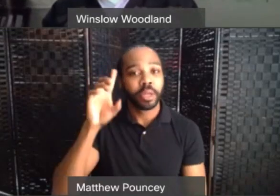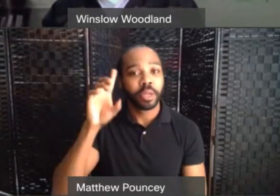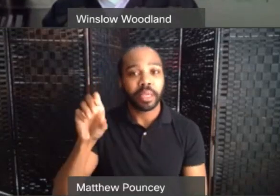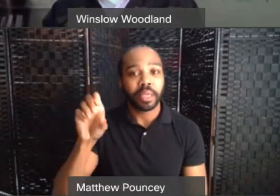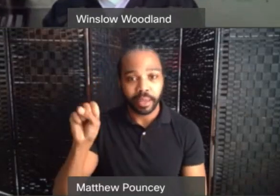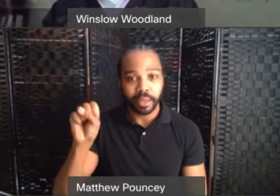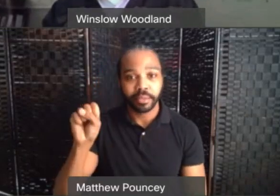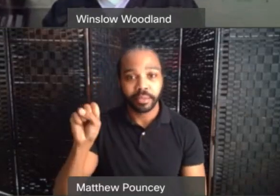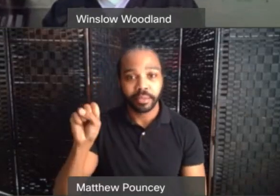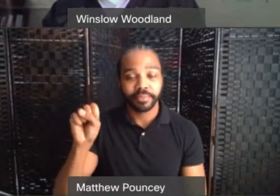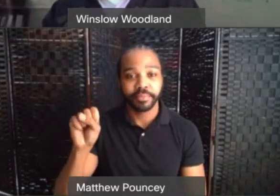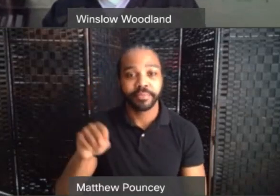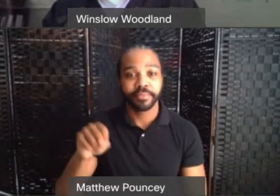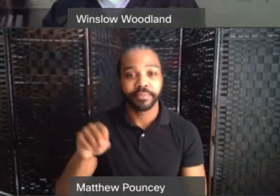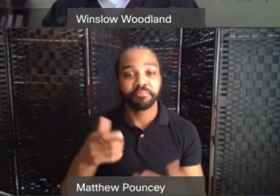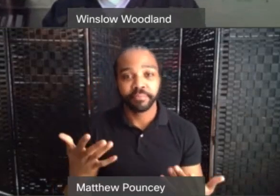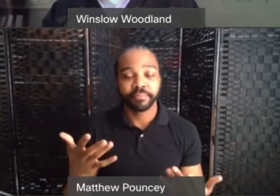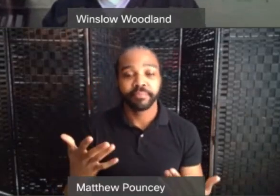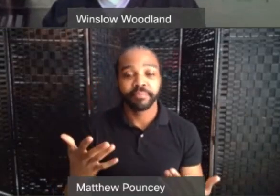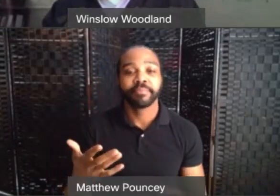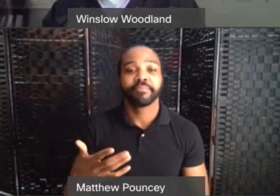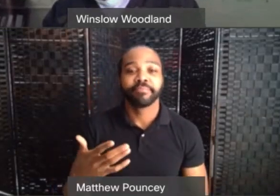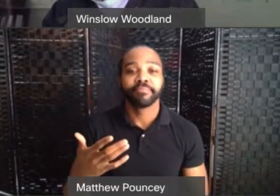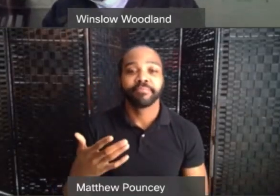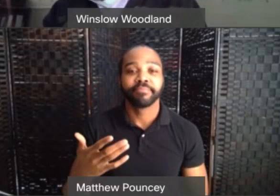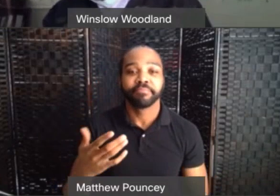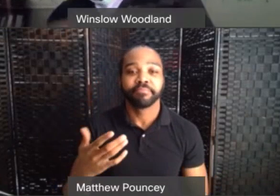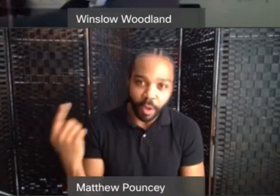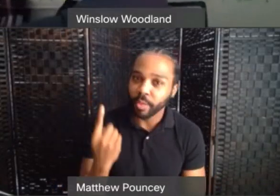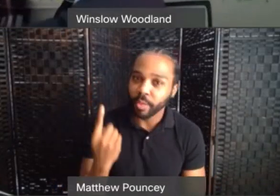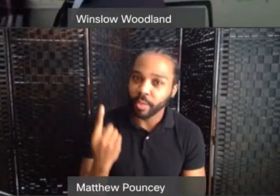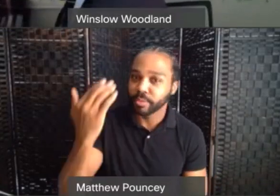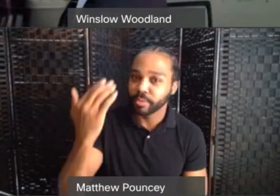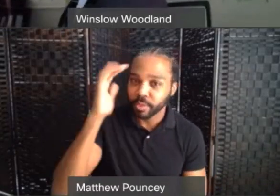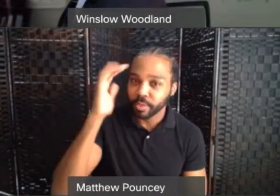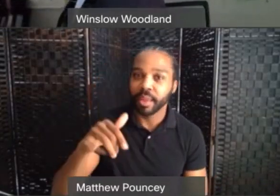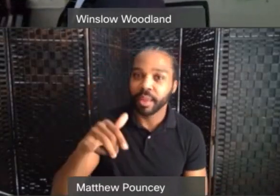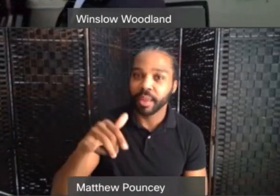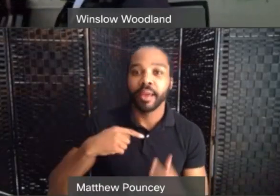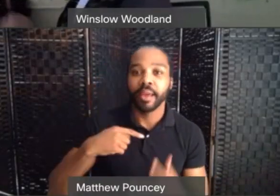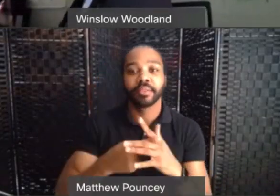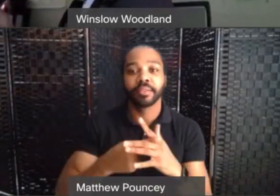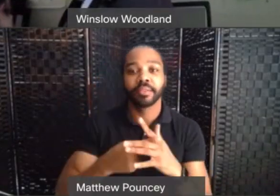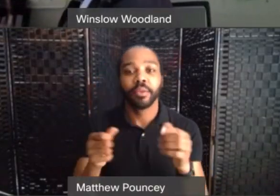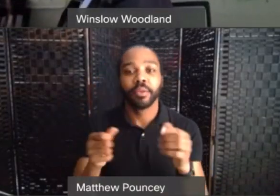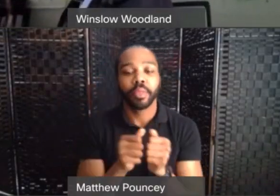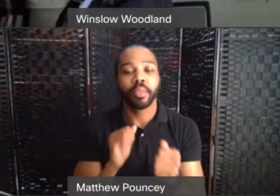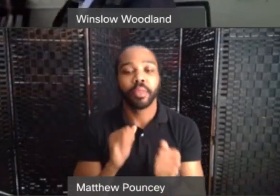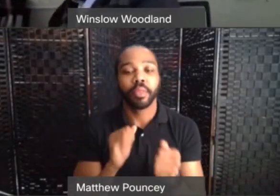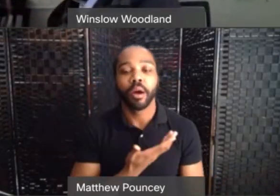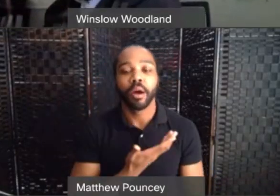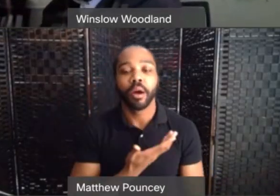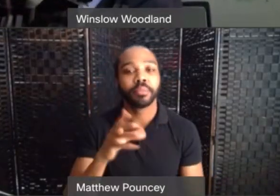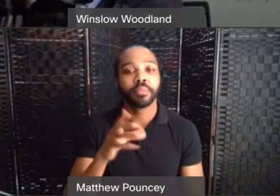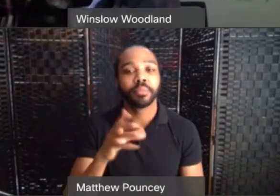As always, I will begin with our data. Let